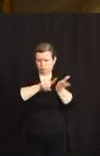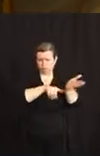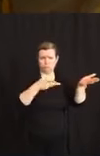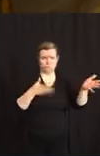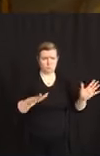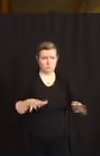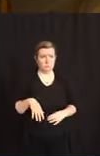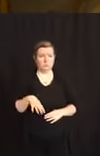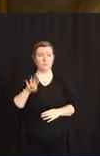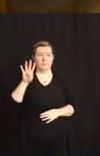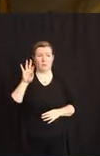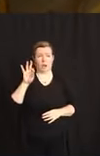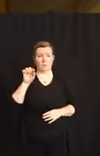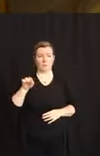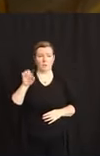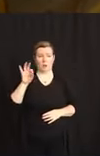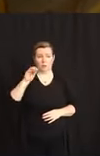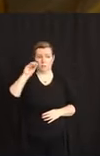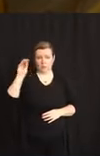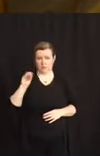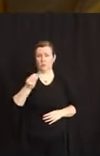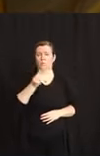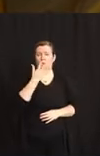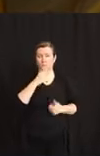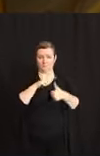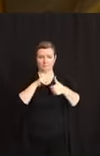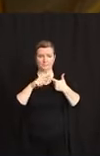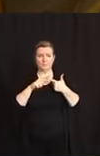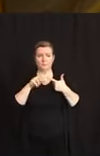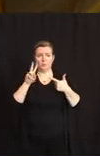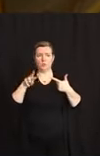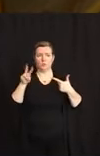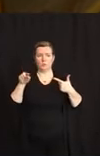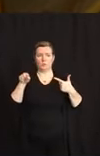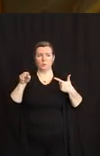49.9% are white, 22.2% black,